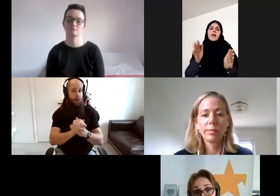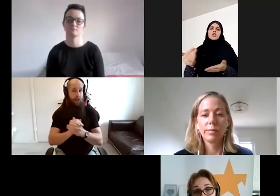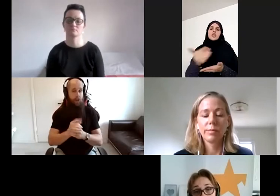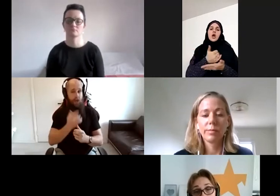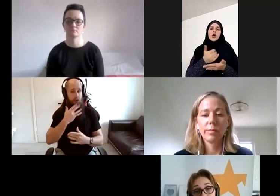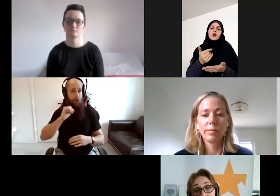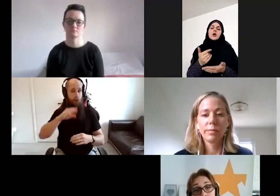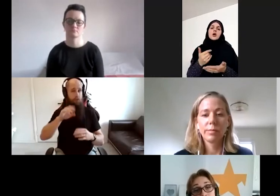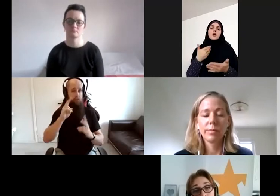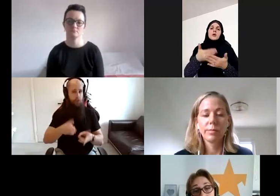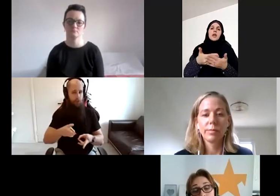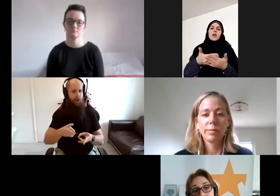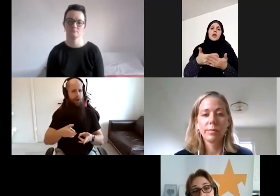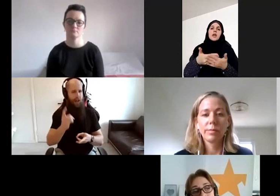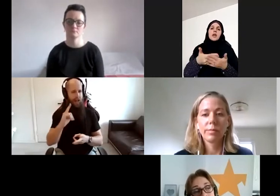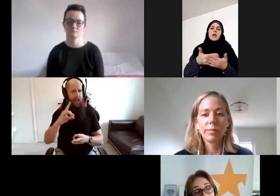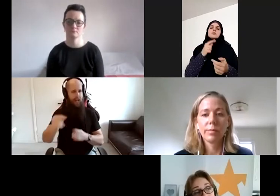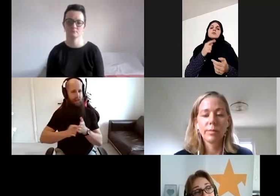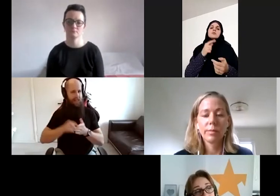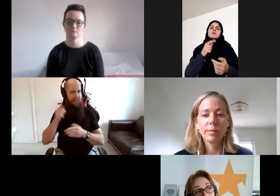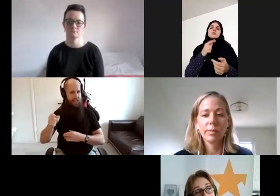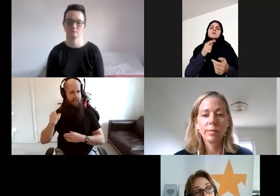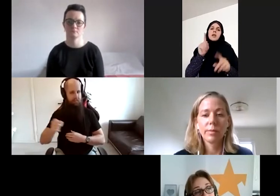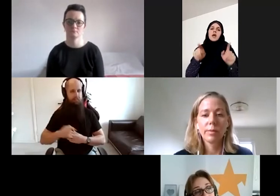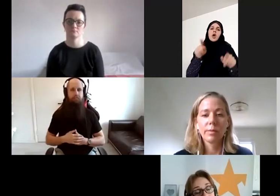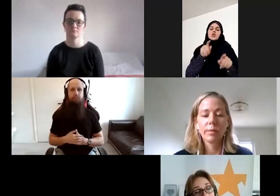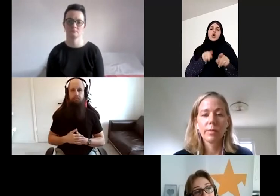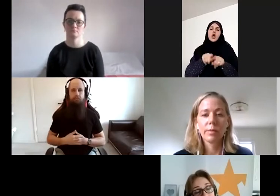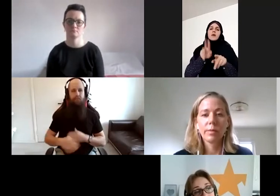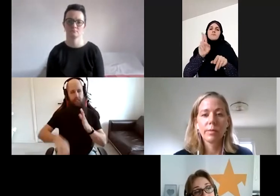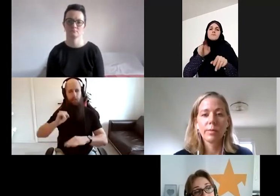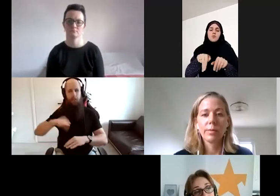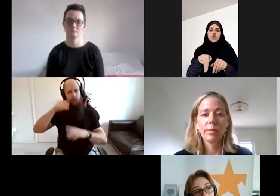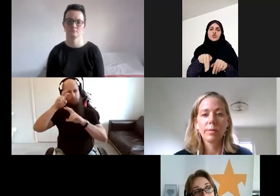Leila and Zuka more in detail.